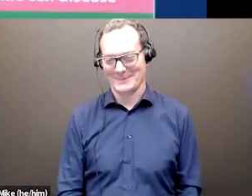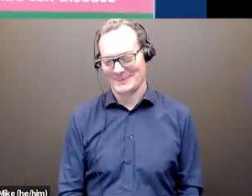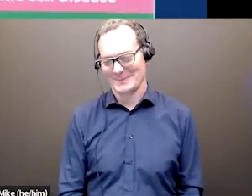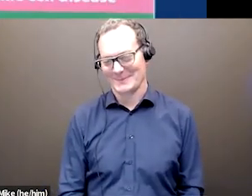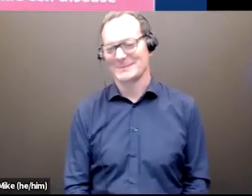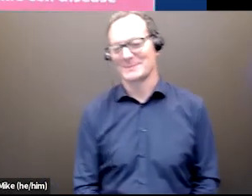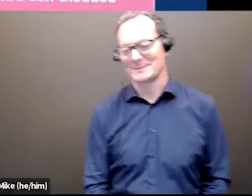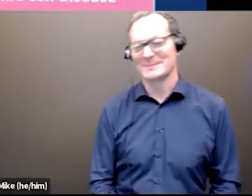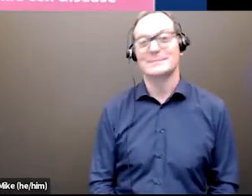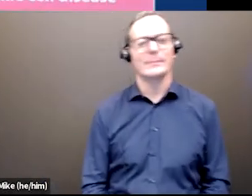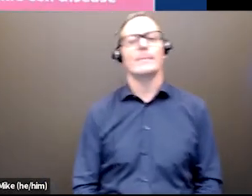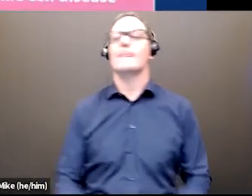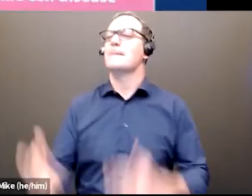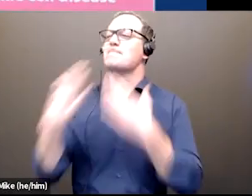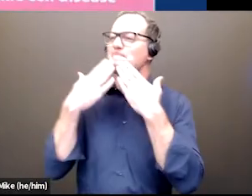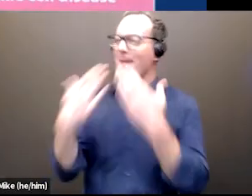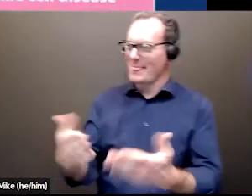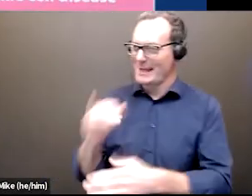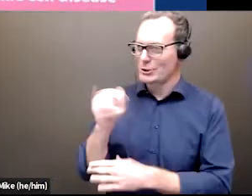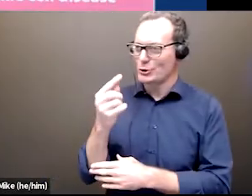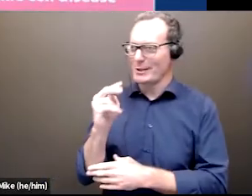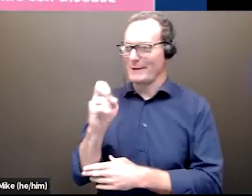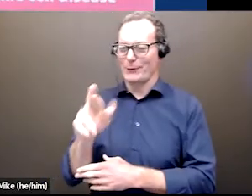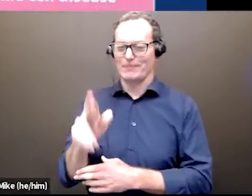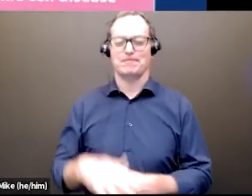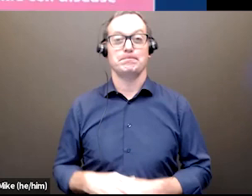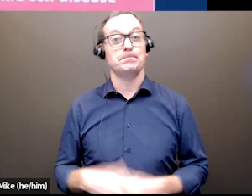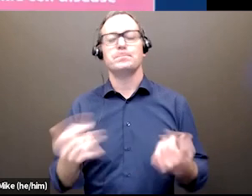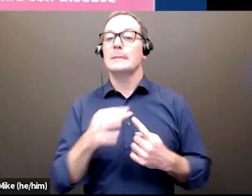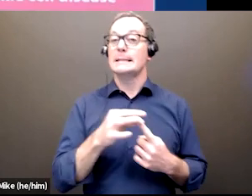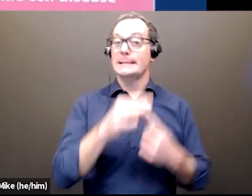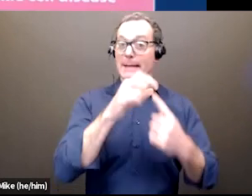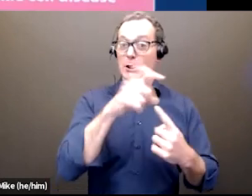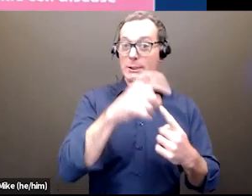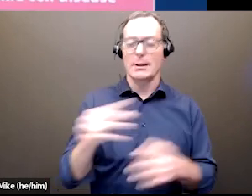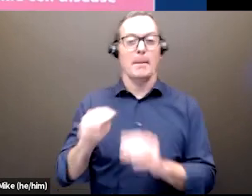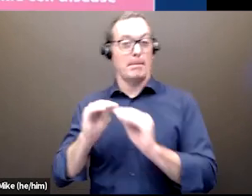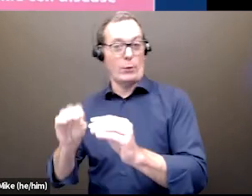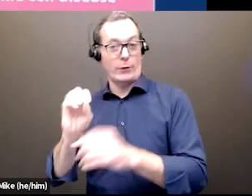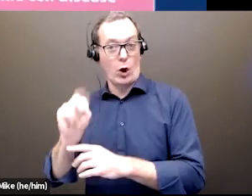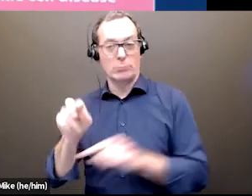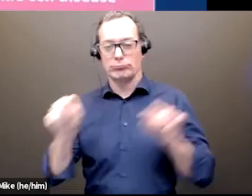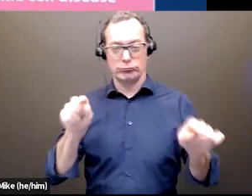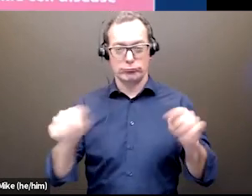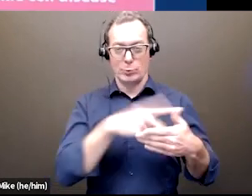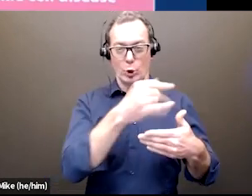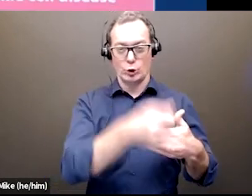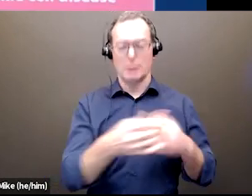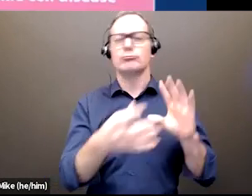While the Special Needs and Moving On projects continually hear from members, as we've talked about,